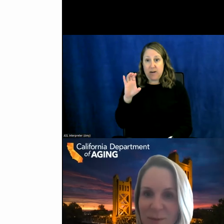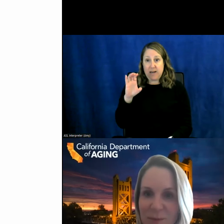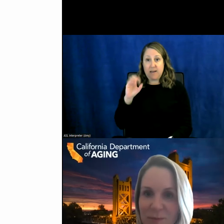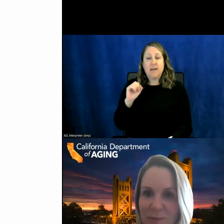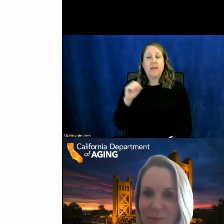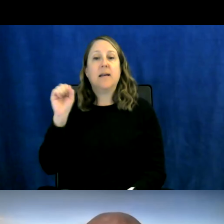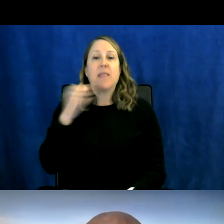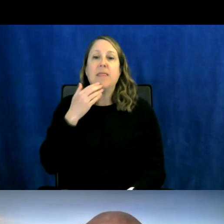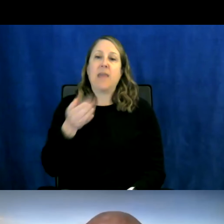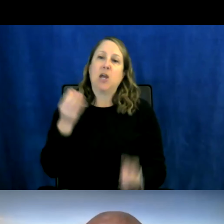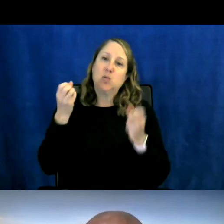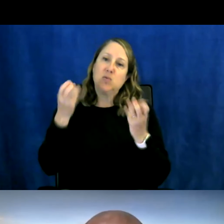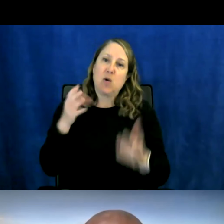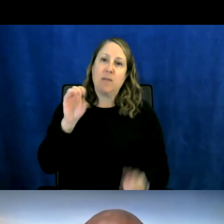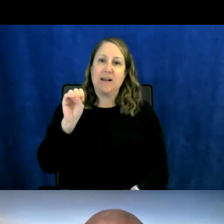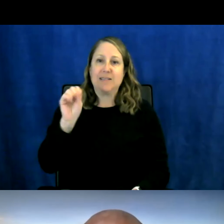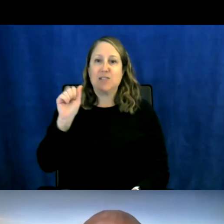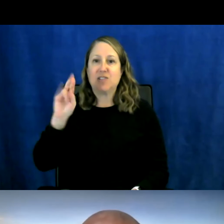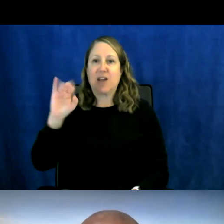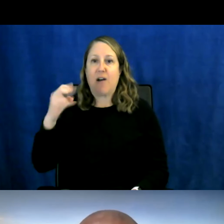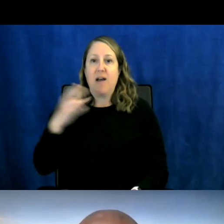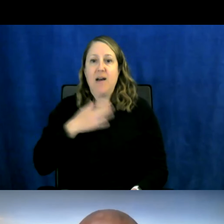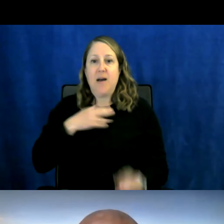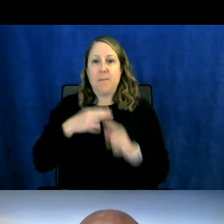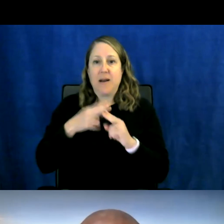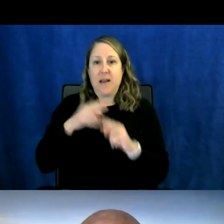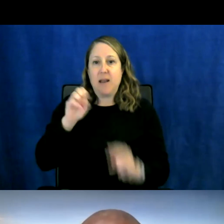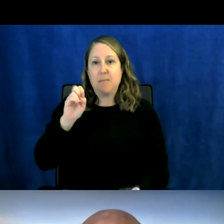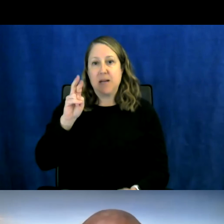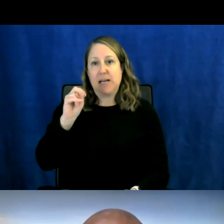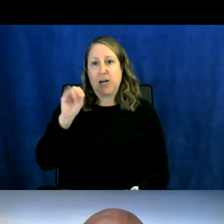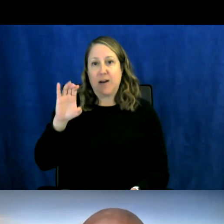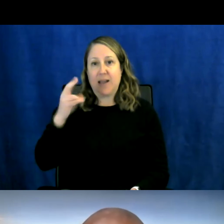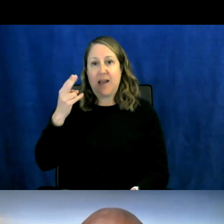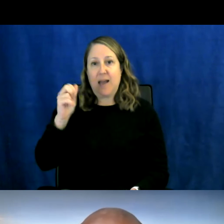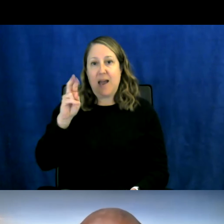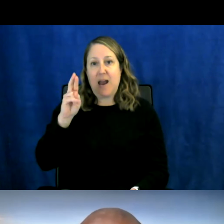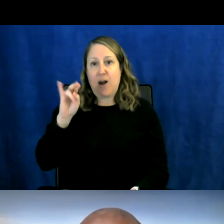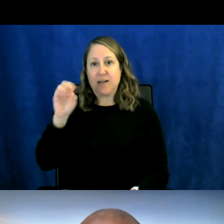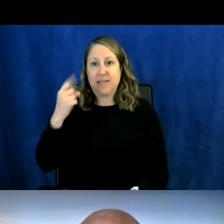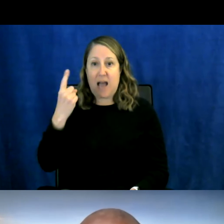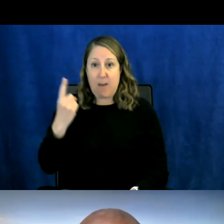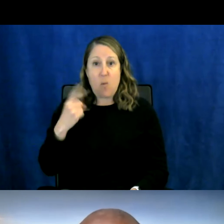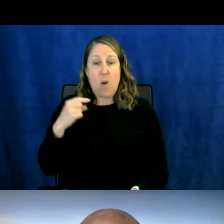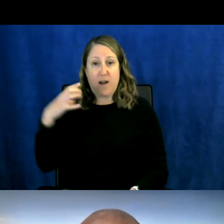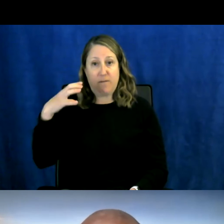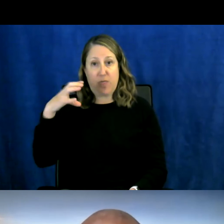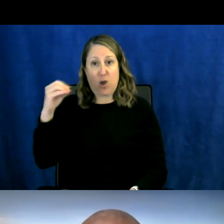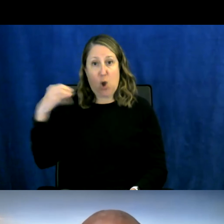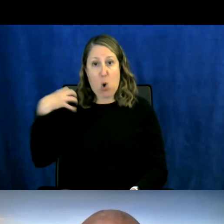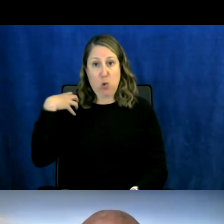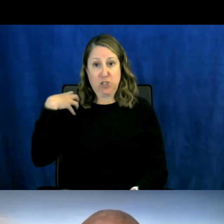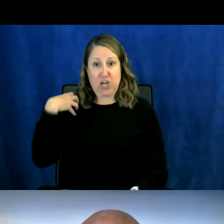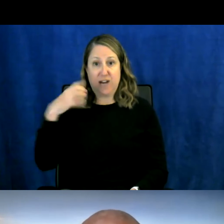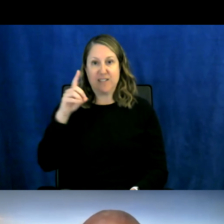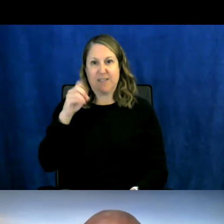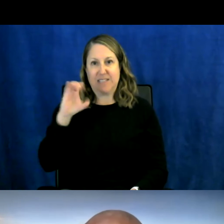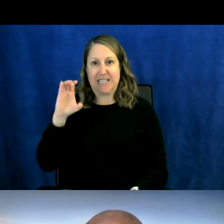Thank you so much, Sarah. My name is Eric Harris. I'm one of the co-chairs of the